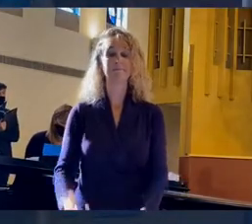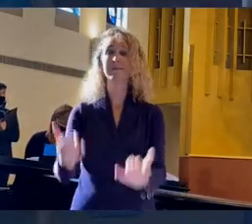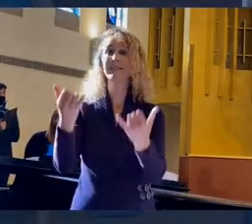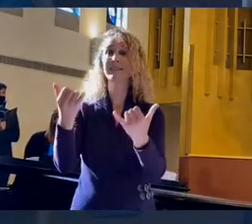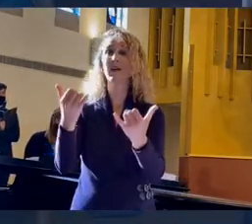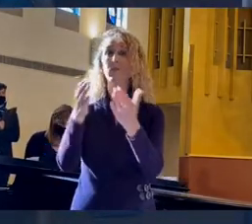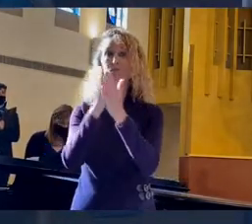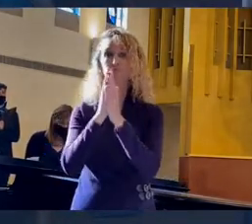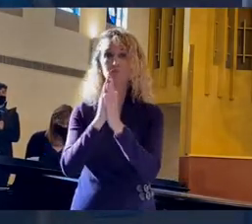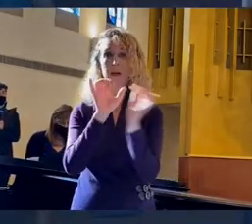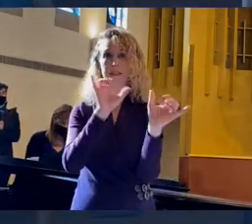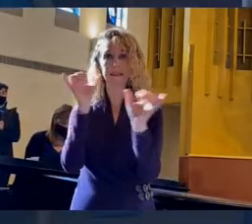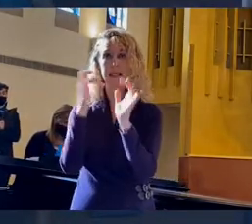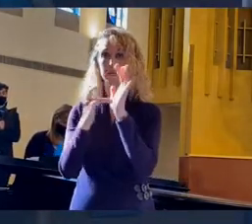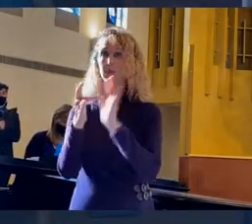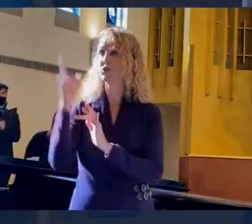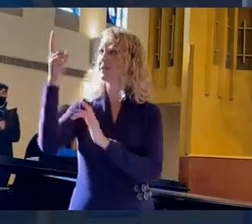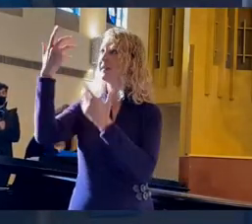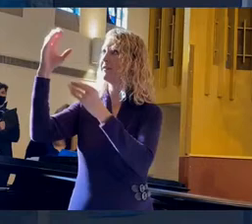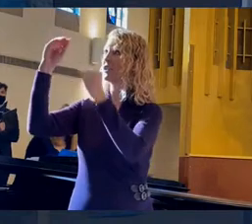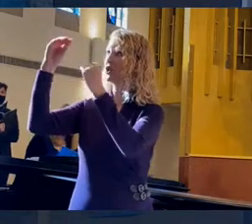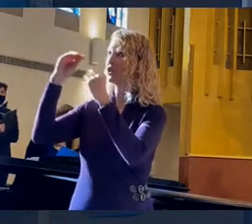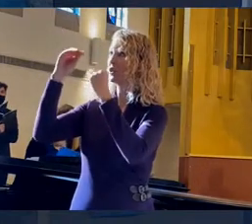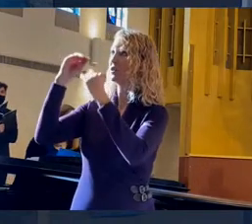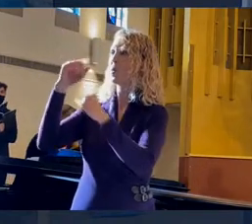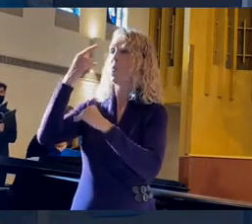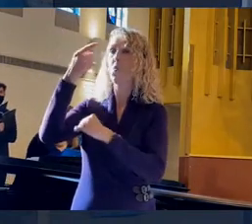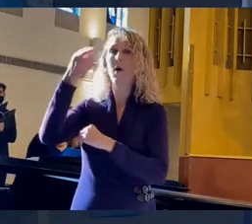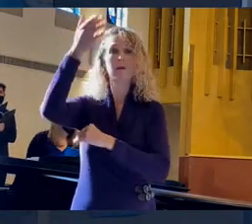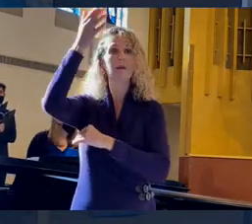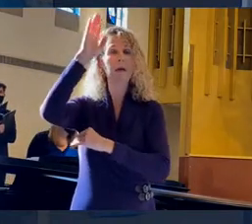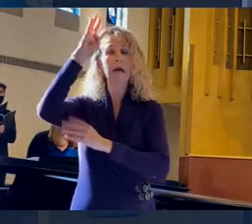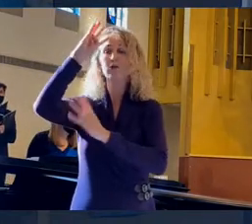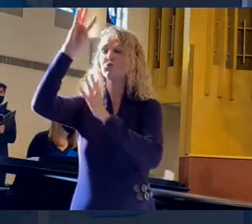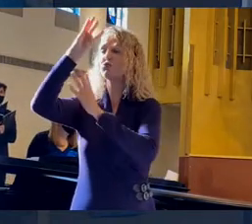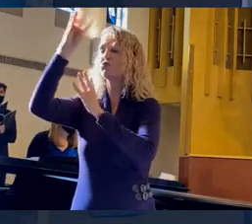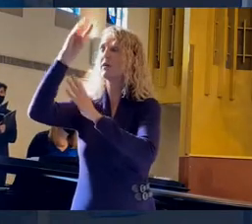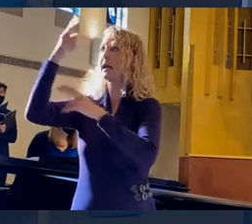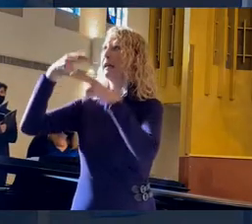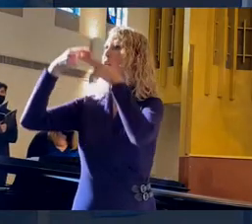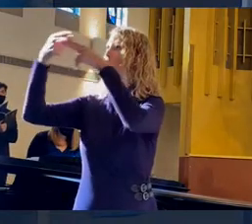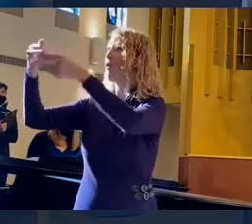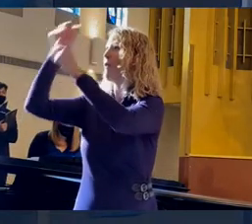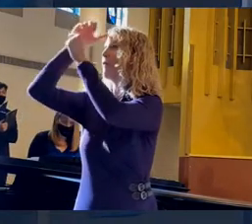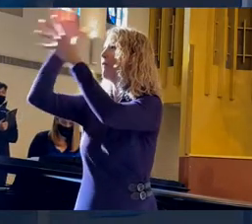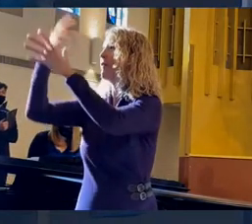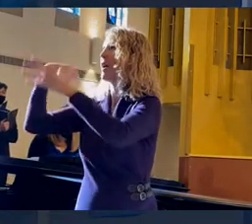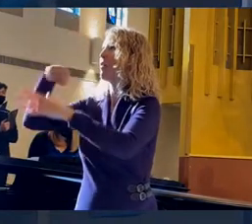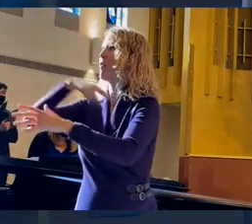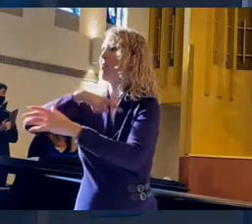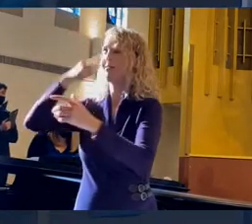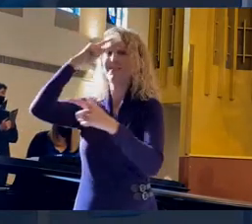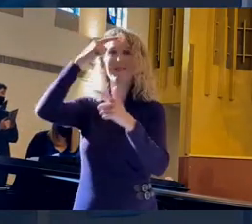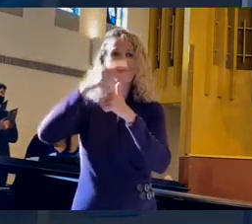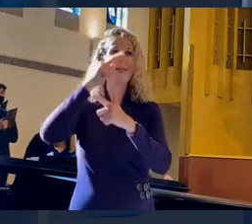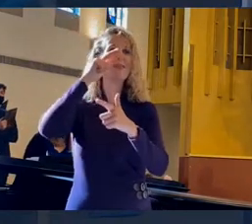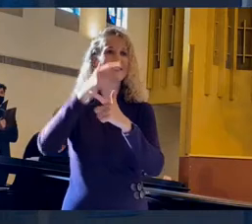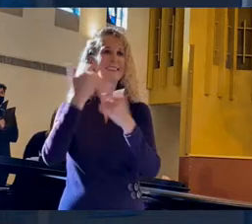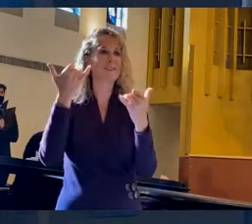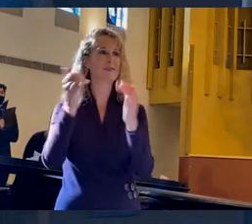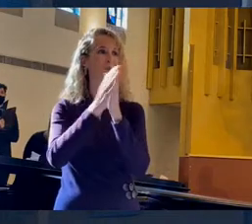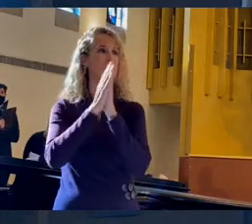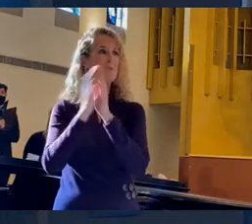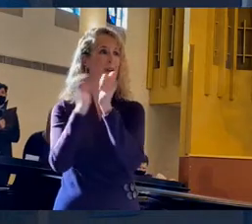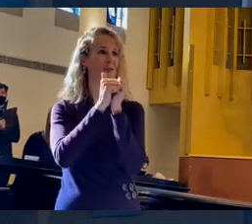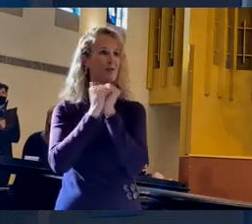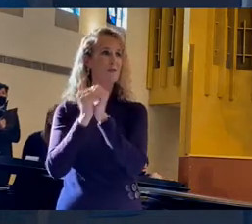Now let us pray as Jesus taught us, one God, Creator, whom he called Father, all of us brothers and sisters, let us